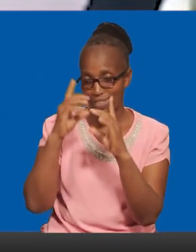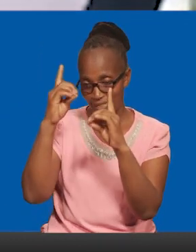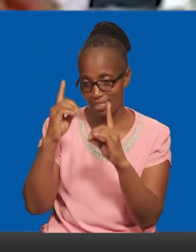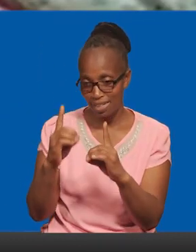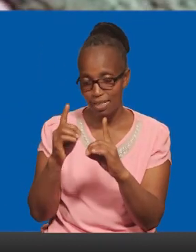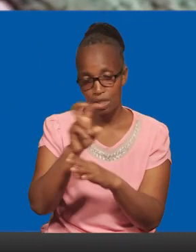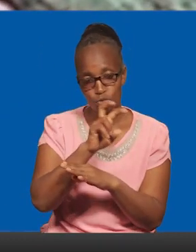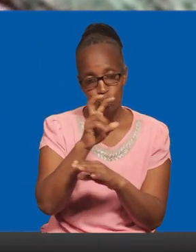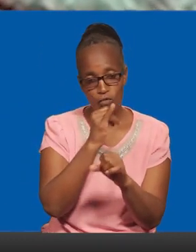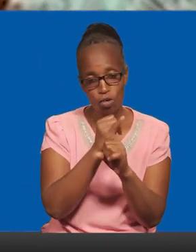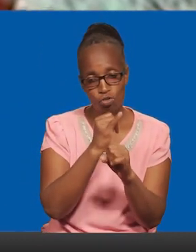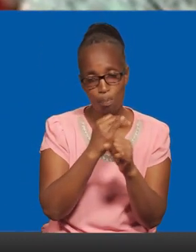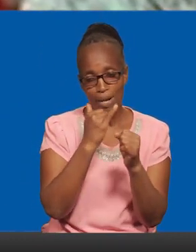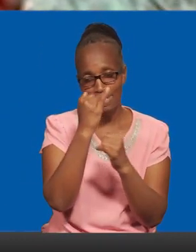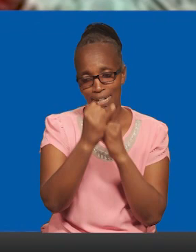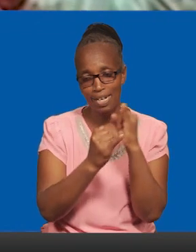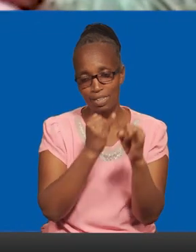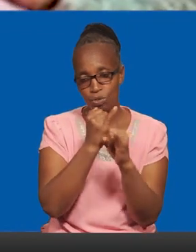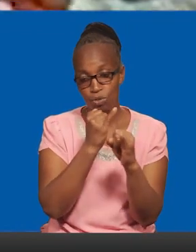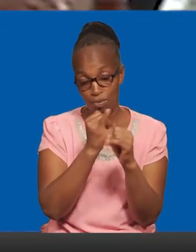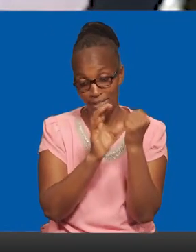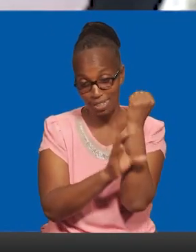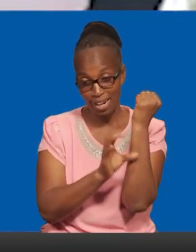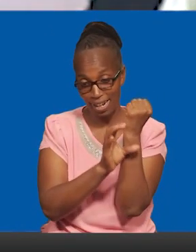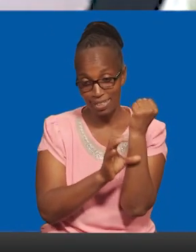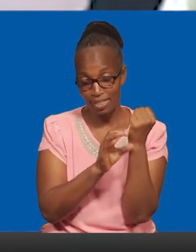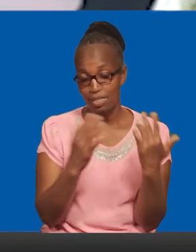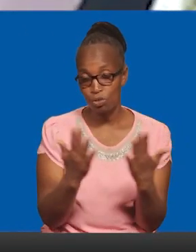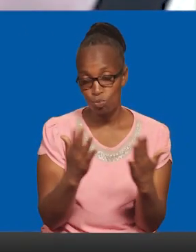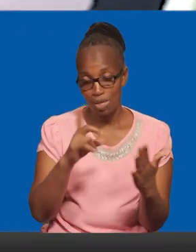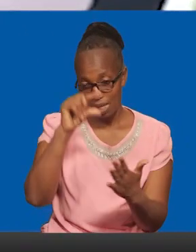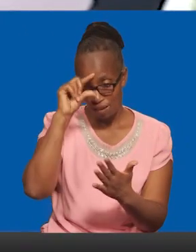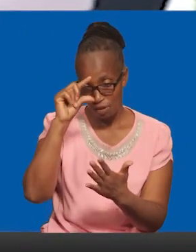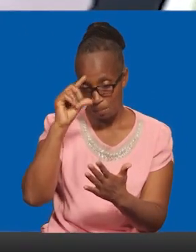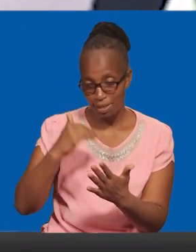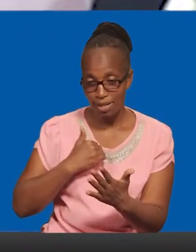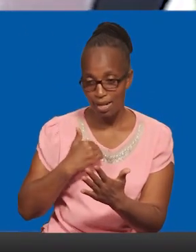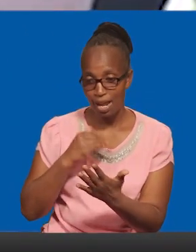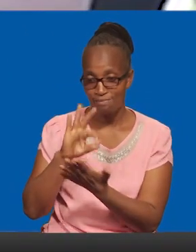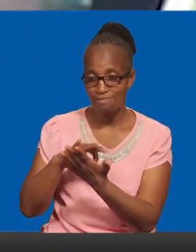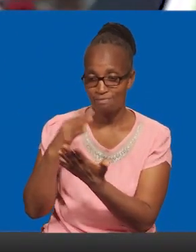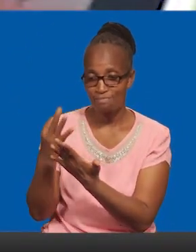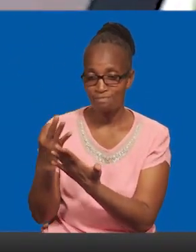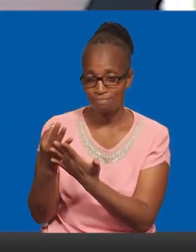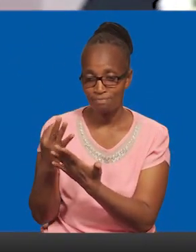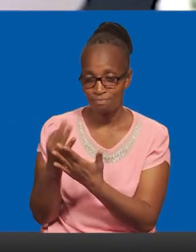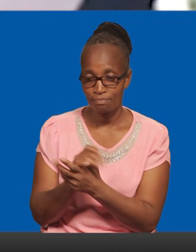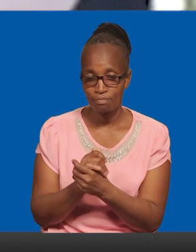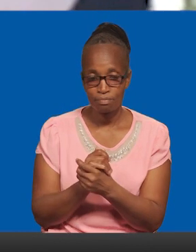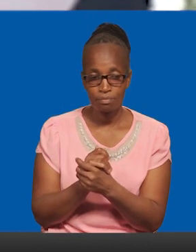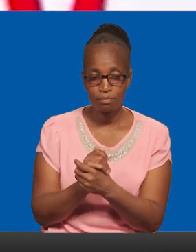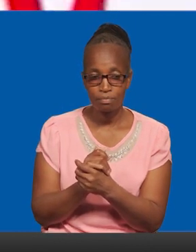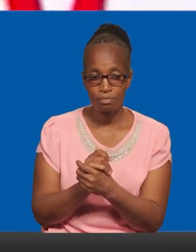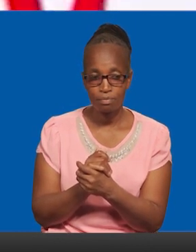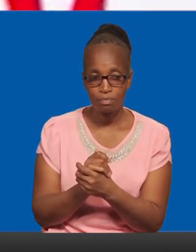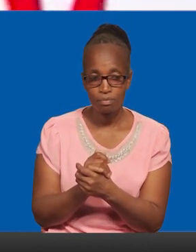Wakenya na badala yake kutafuta ajira katika mataifa ya kigeni, akisema serikali imefeli katika wajibu